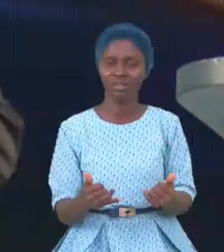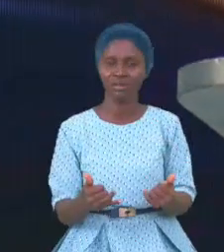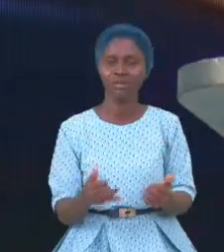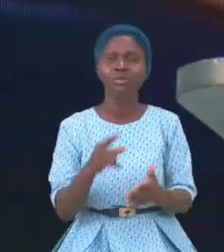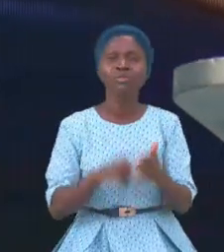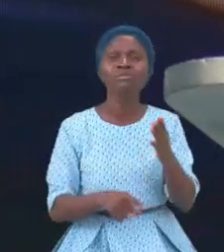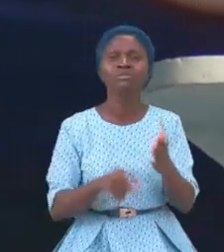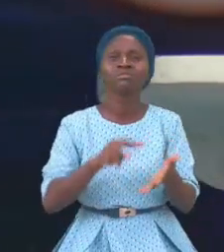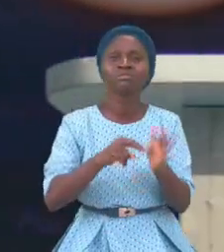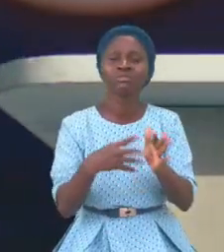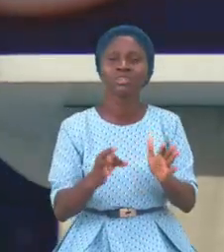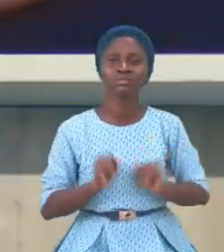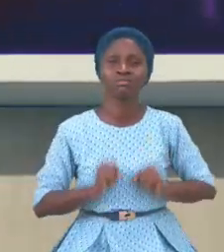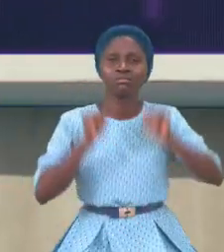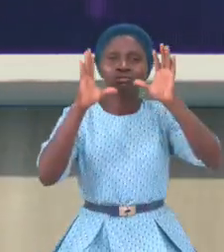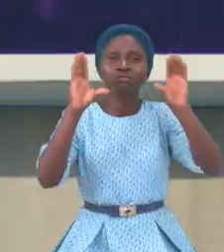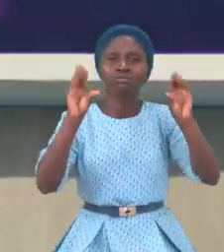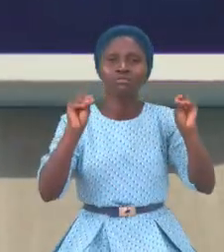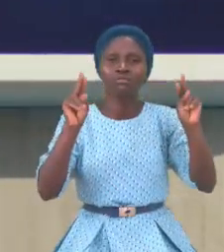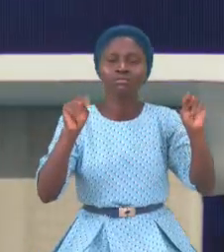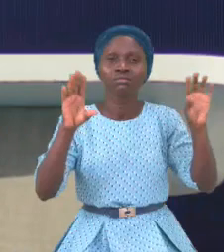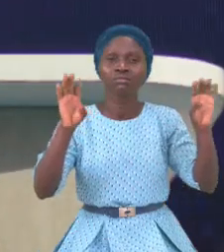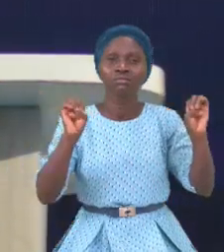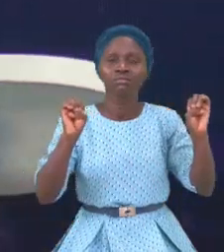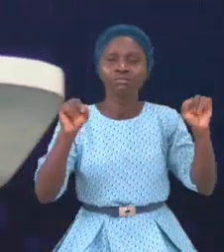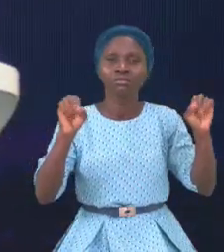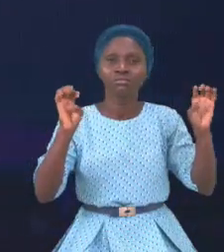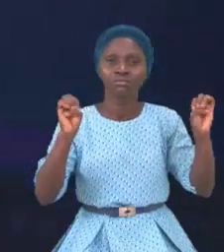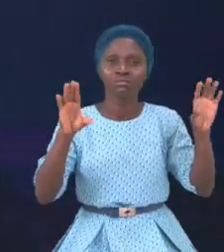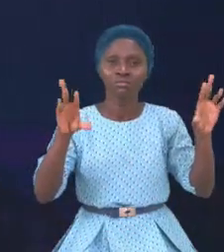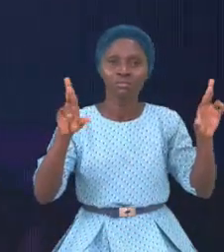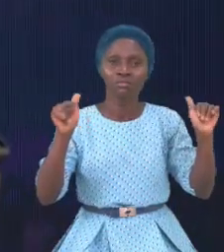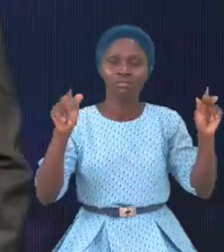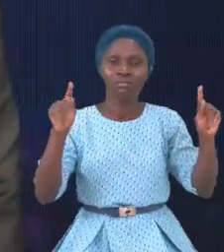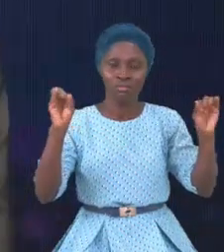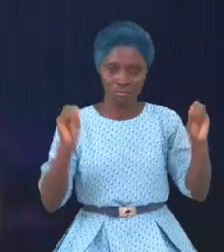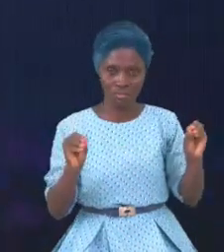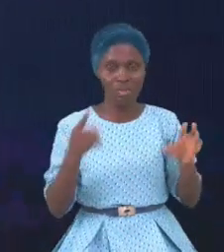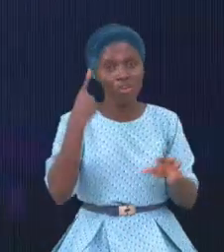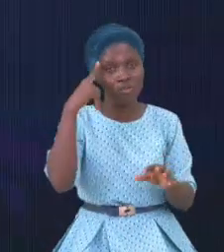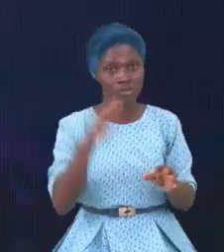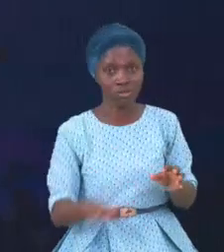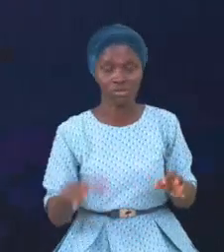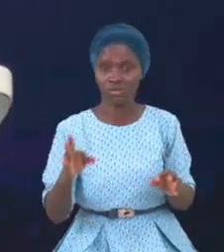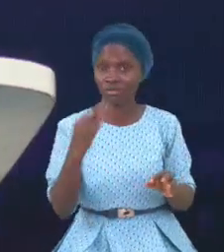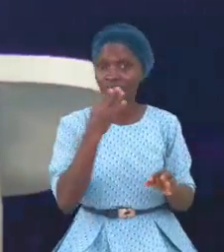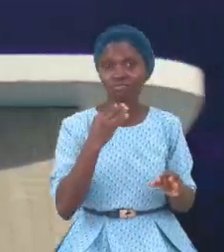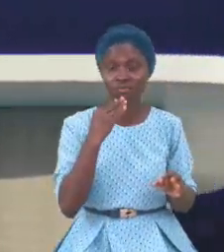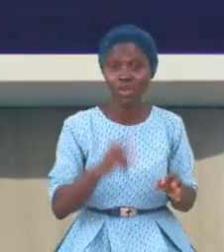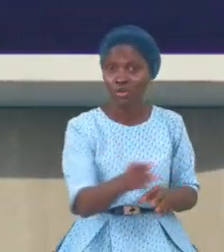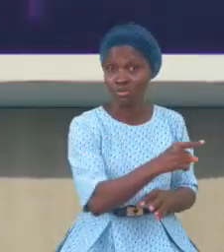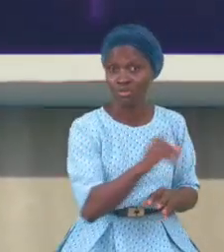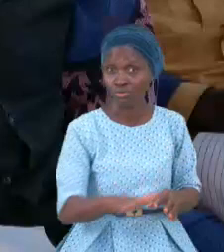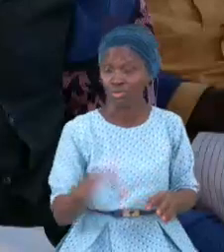consecration? Consecration for the children of Israel. Those children of Israel, they were very